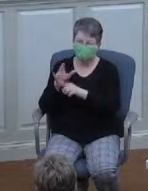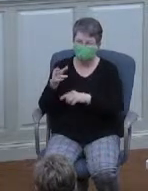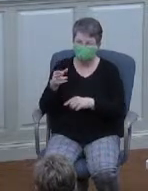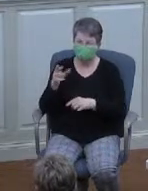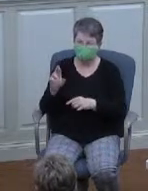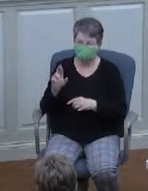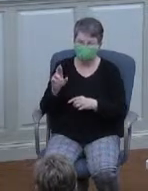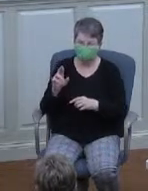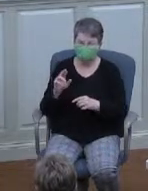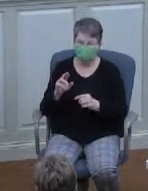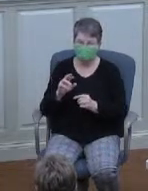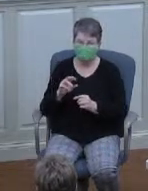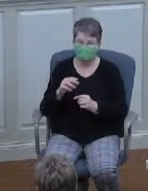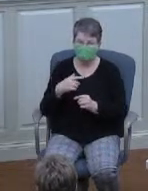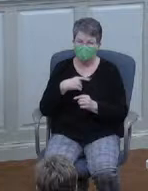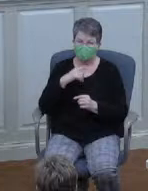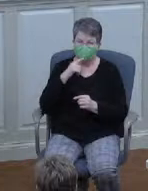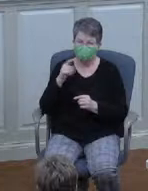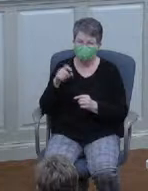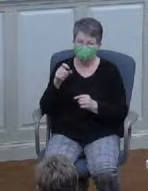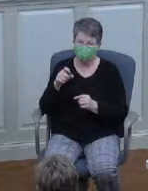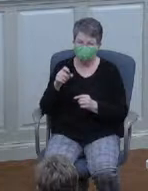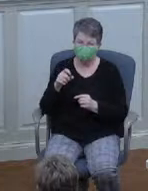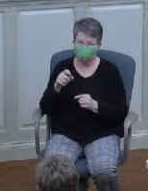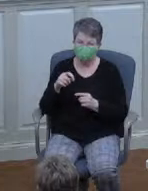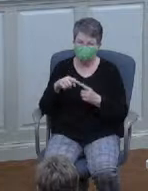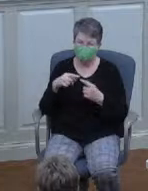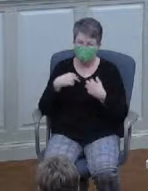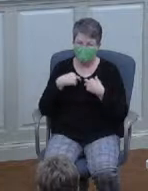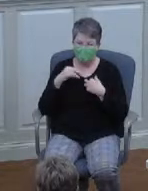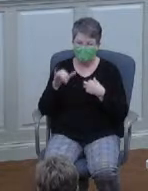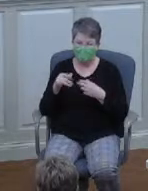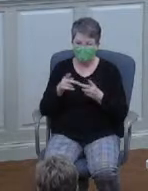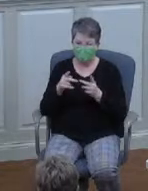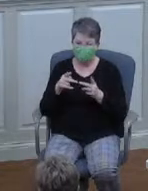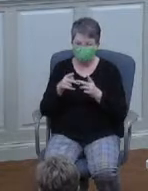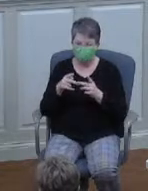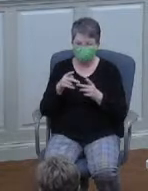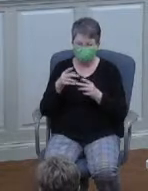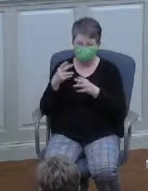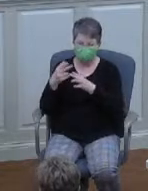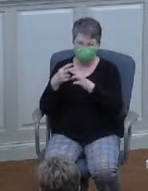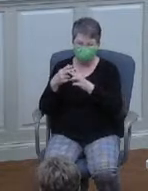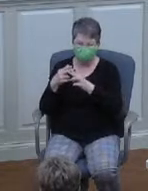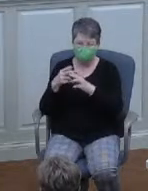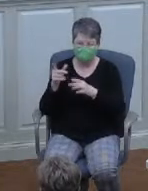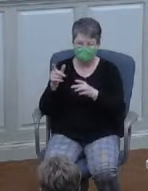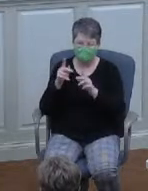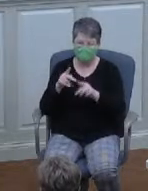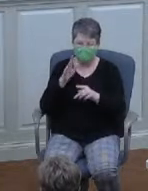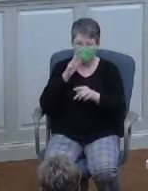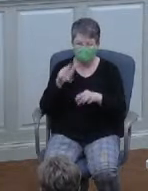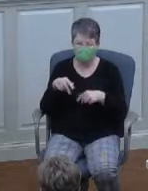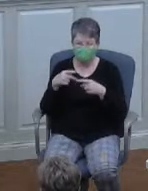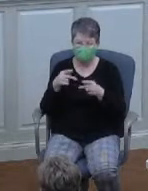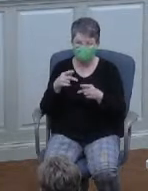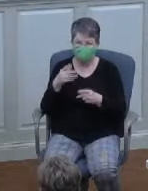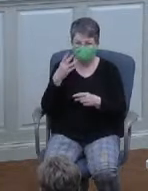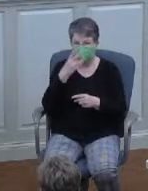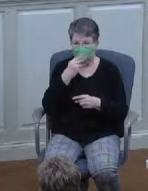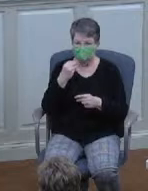but we really need to have this position filled in the near future. This person is going to provide a